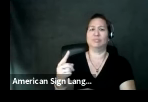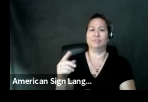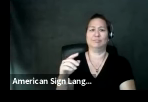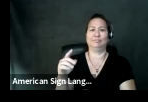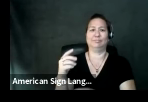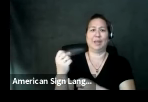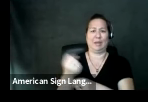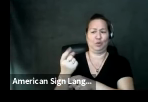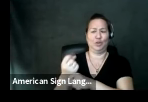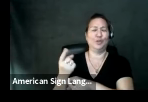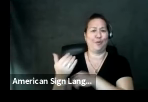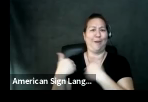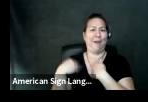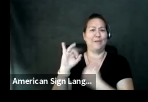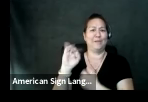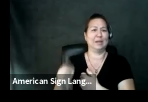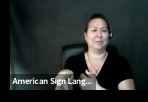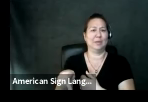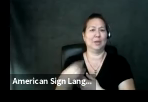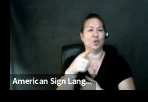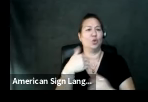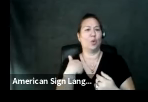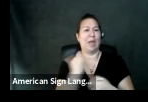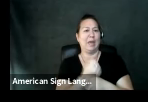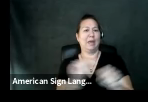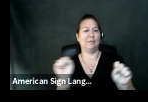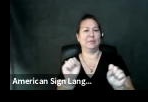procedural safeguards or parents' rights.